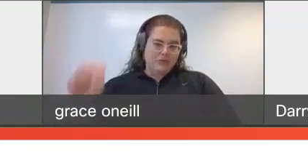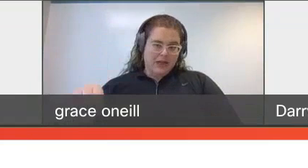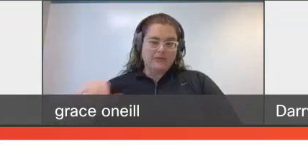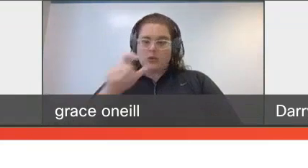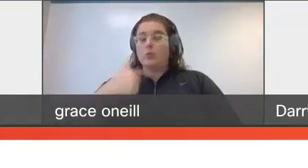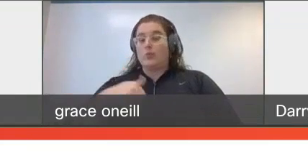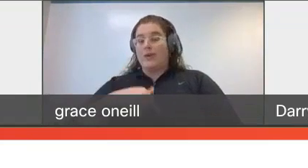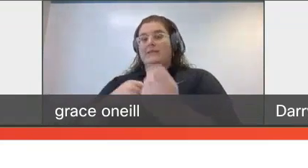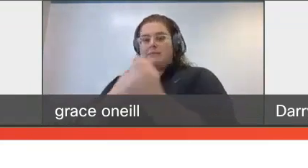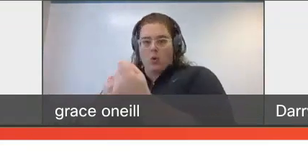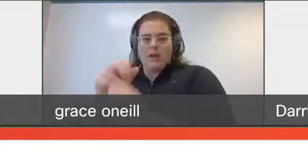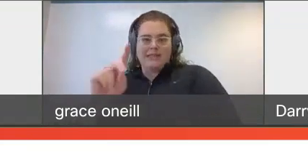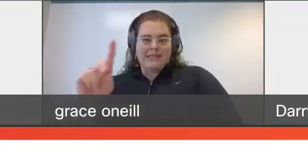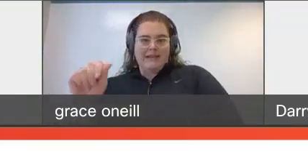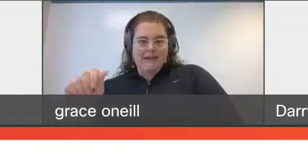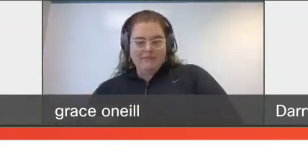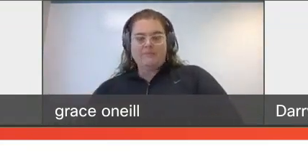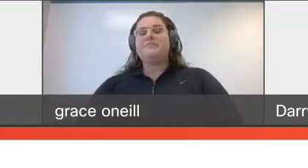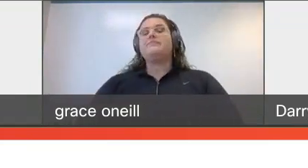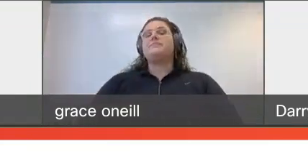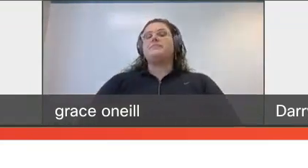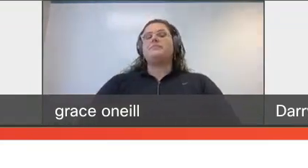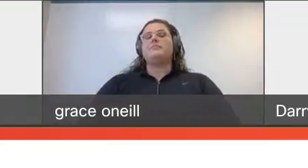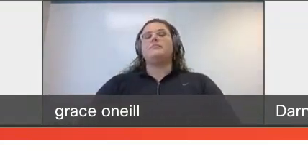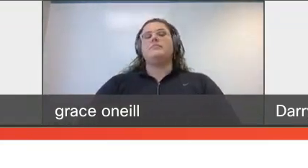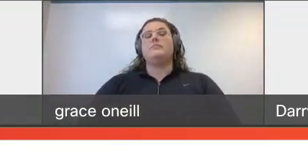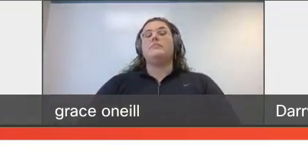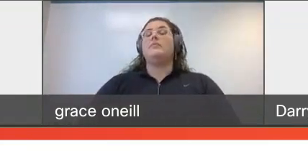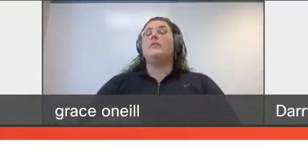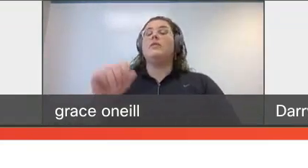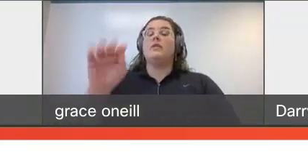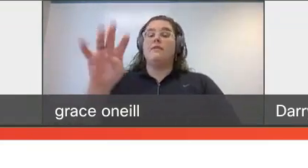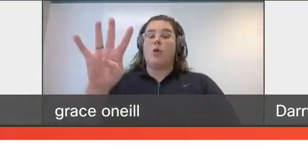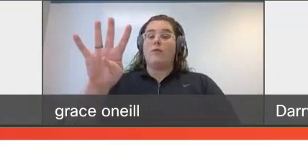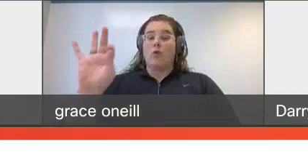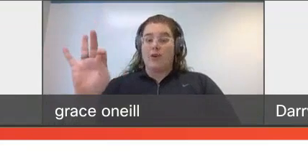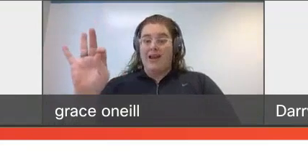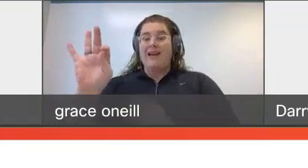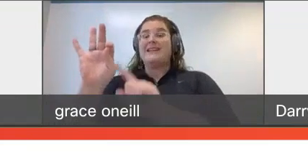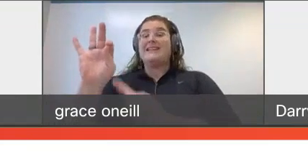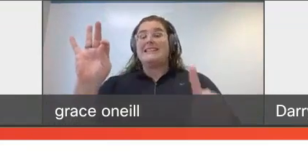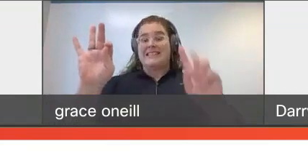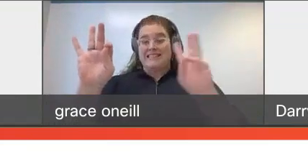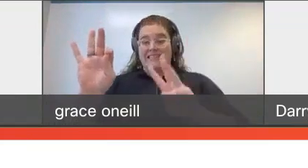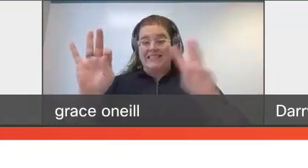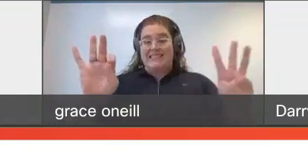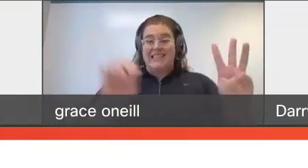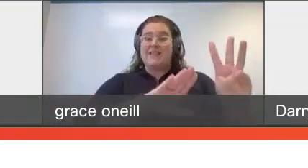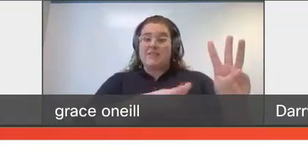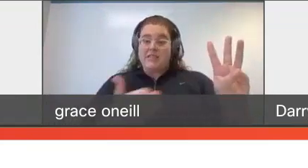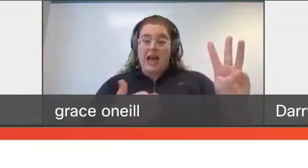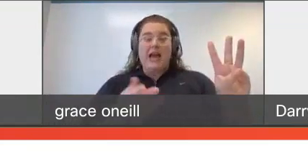have had 66 of those 449 people have died. However, only 37 of those are confirmed COVID